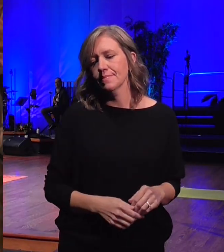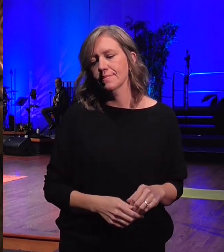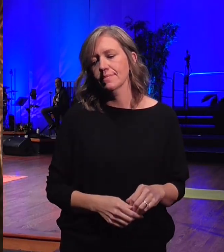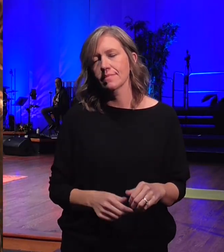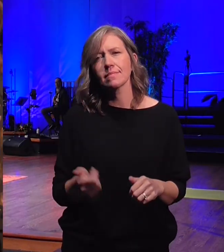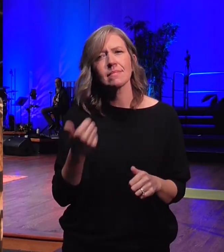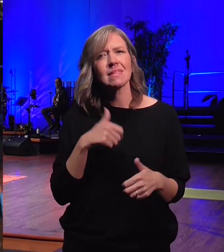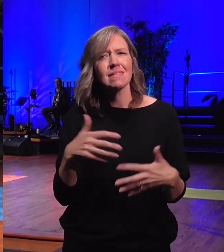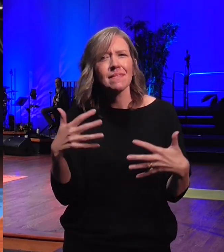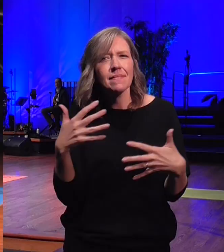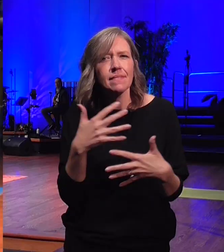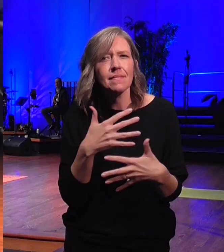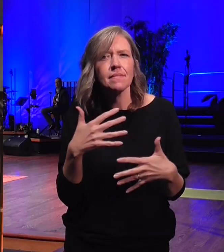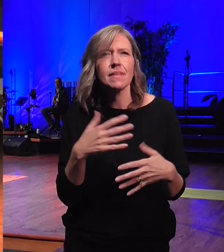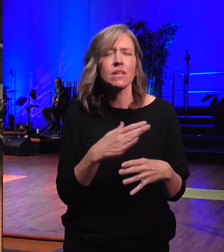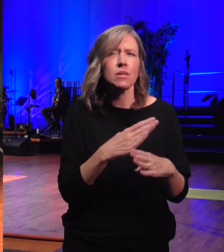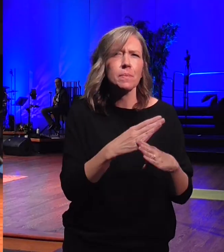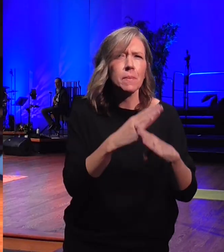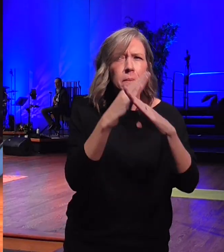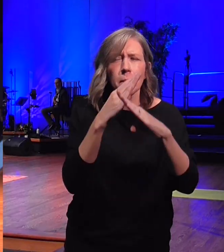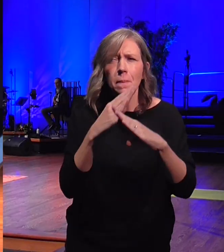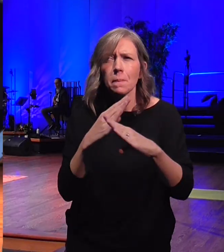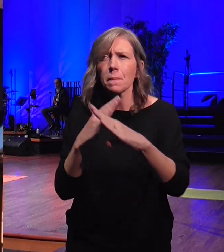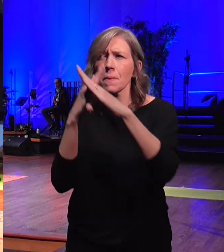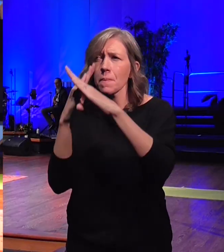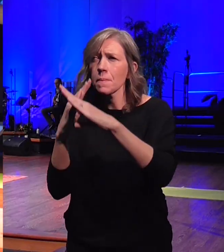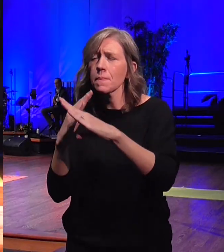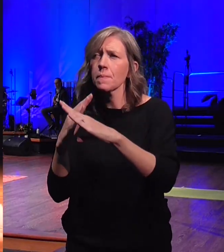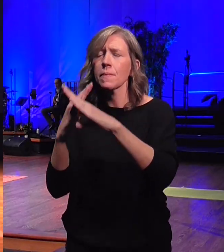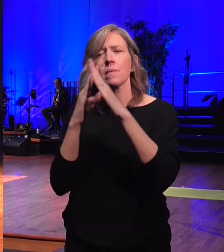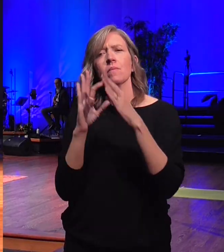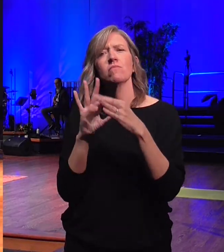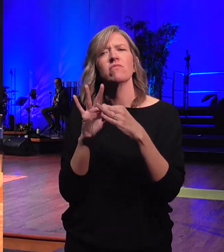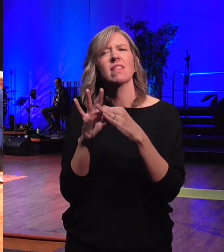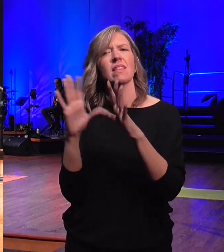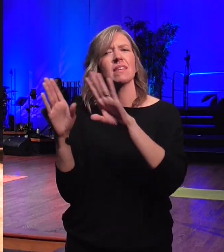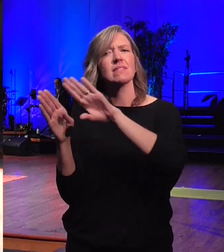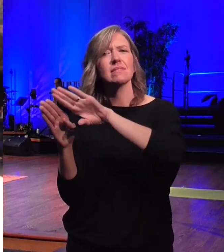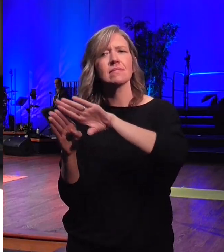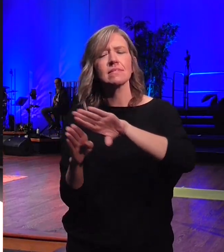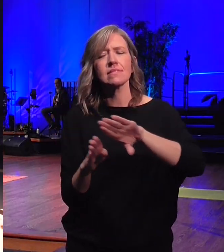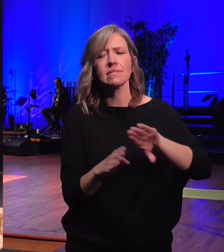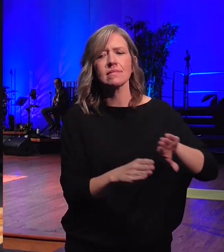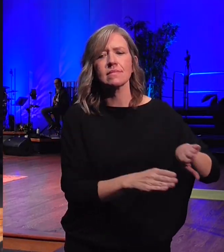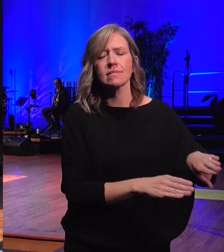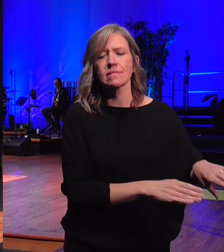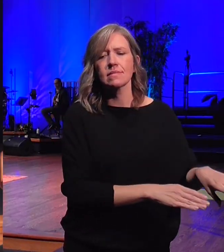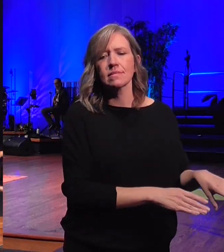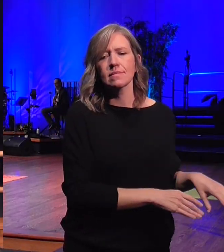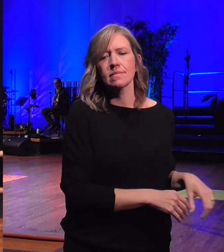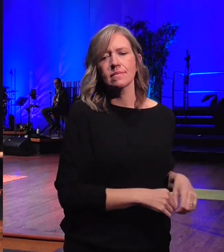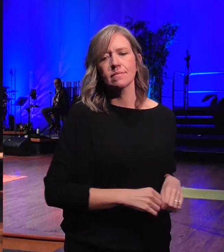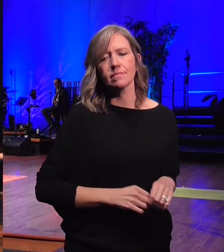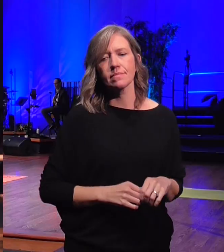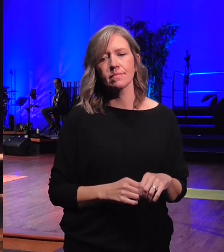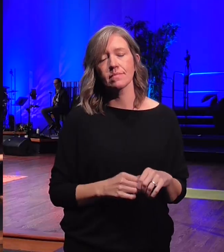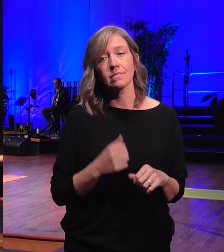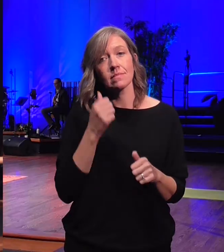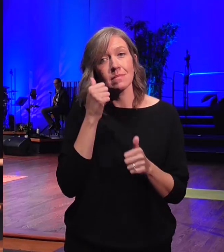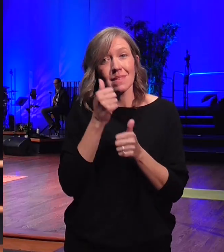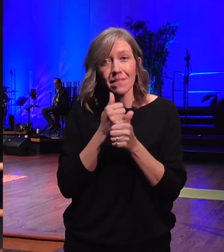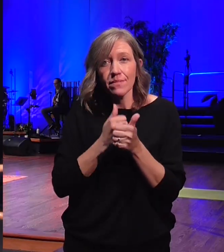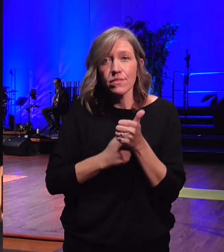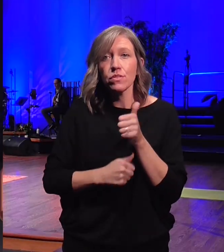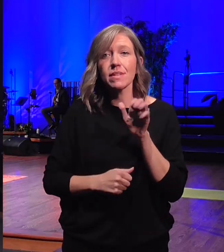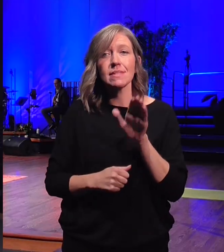will release any fear that blocks my way. For every